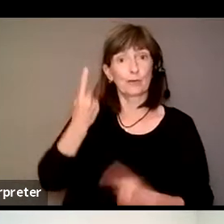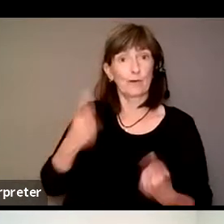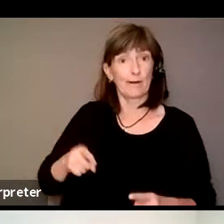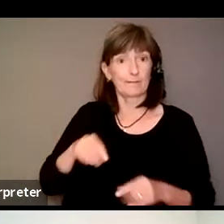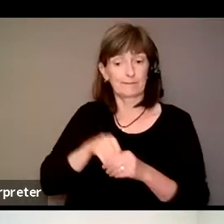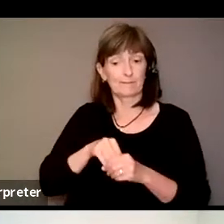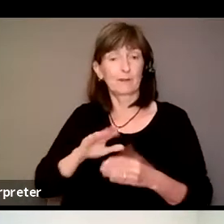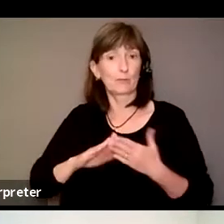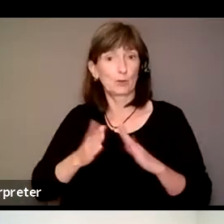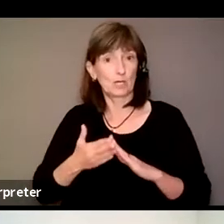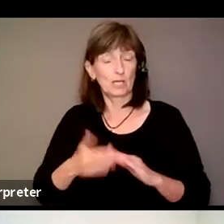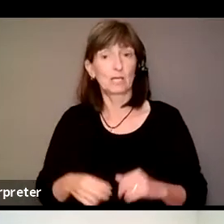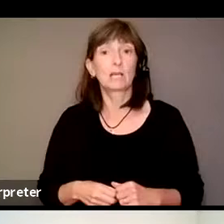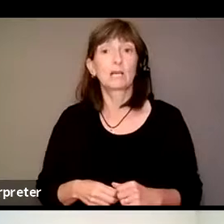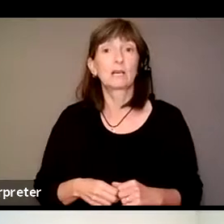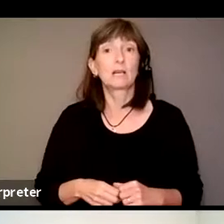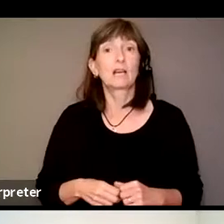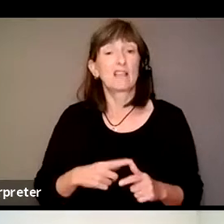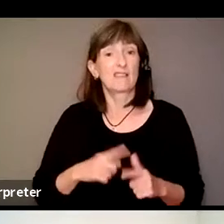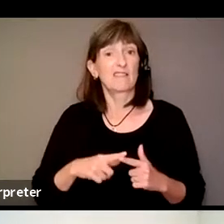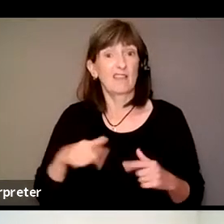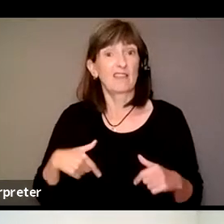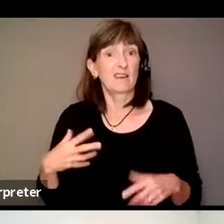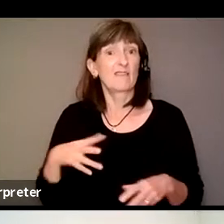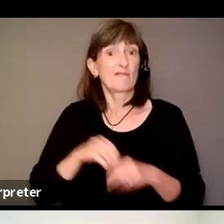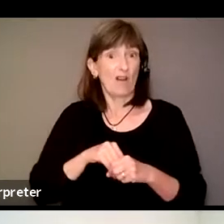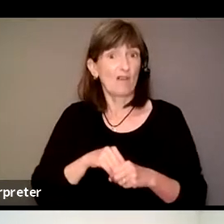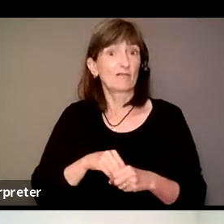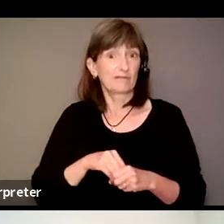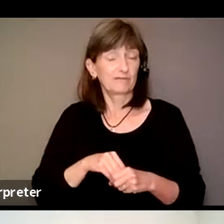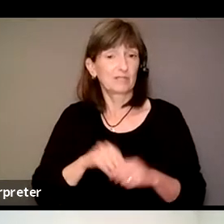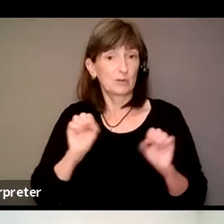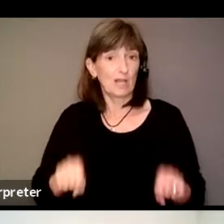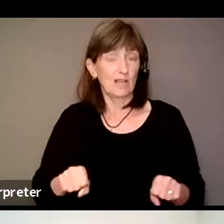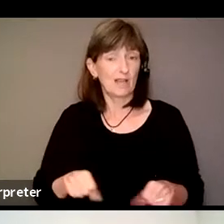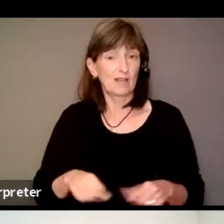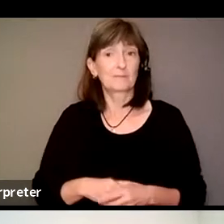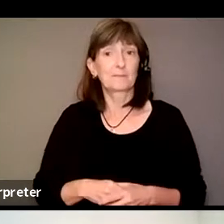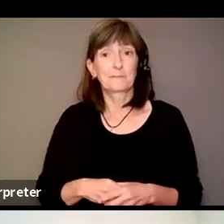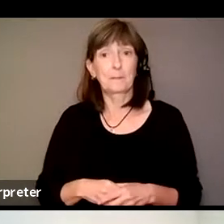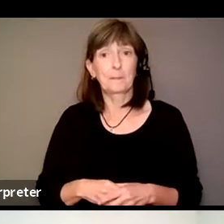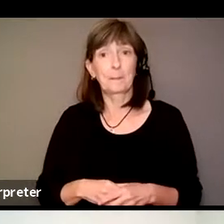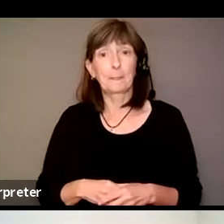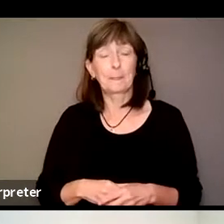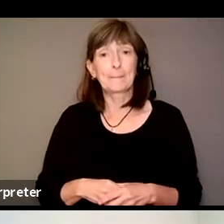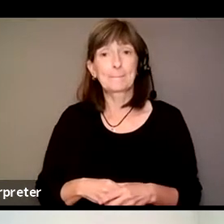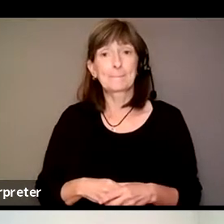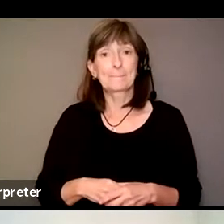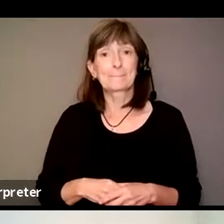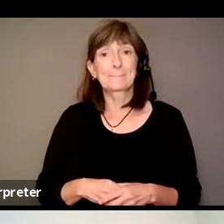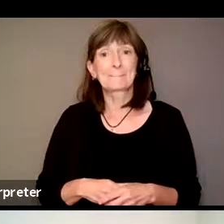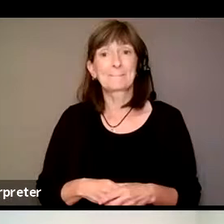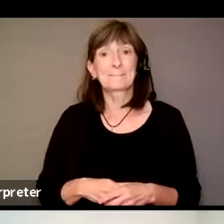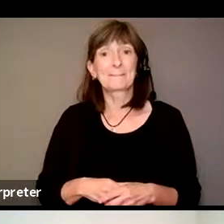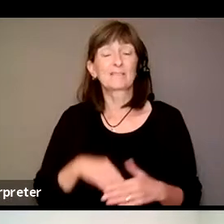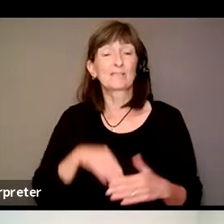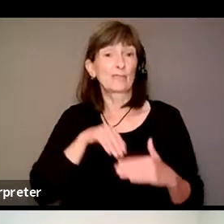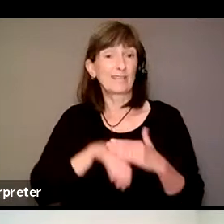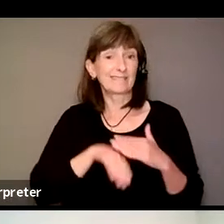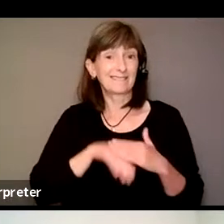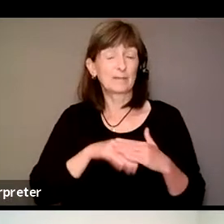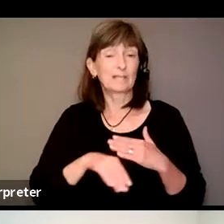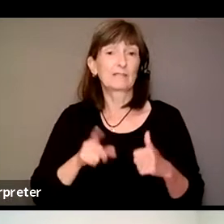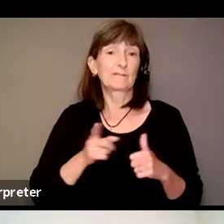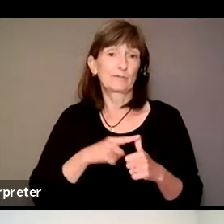and then they can then take the steps to be actively connected with their council. So when you're dealing with accessibility, is the first